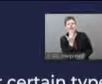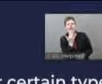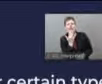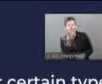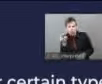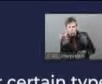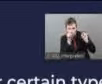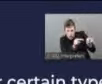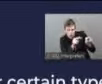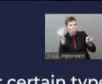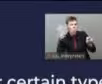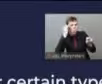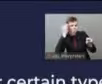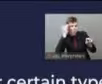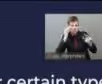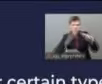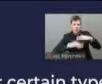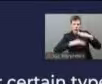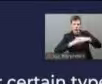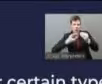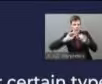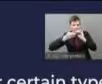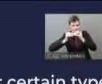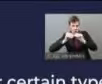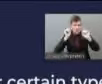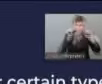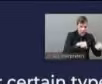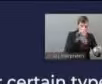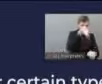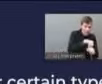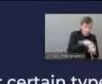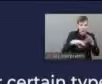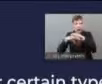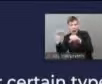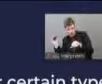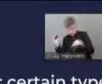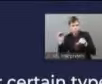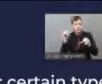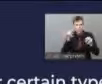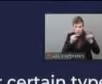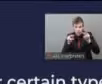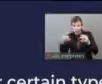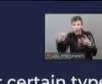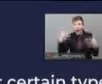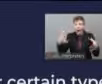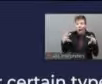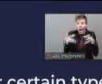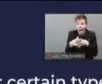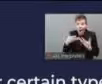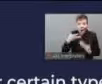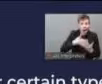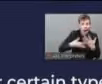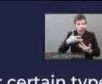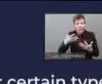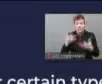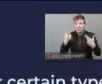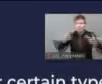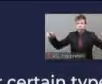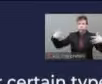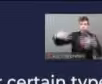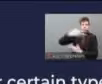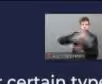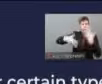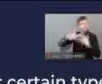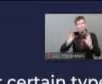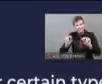risk. And close contact where we're eating or drinking, highest risk, right? It's because we have to